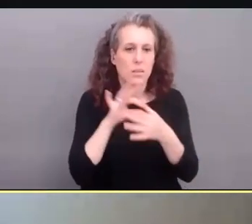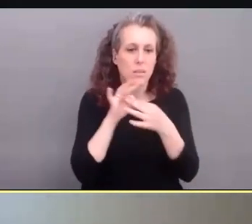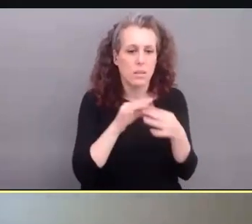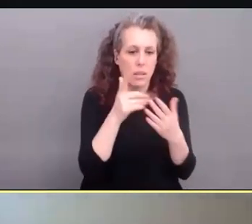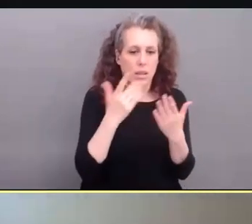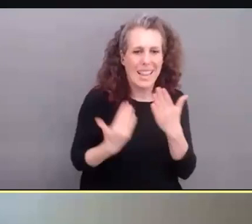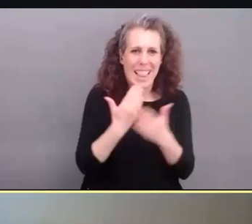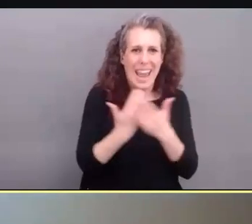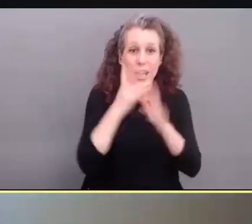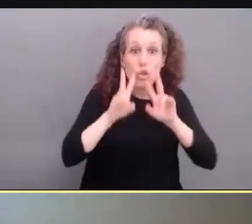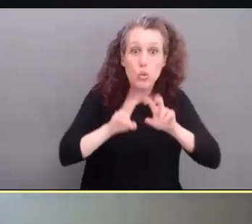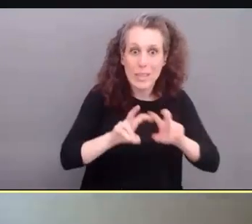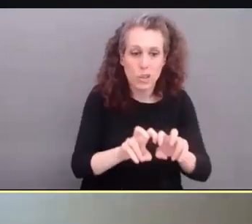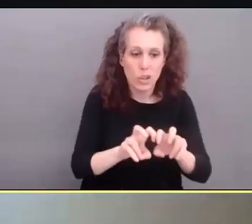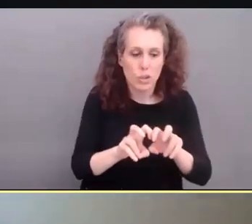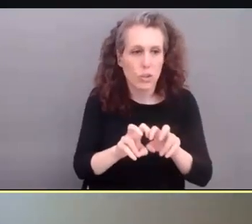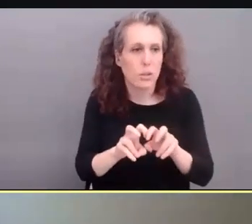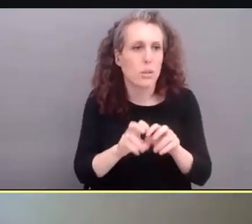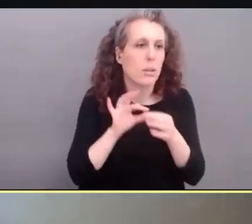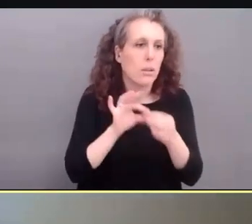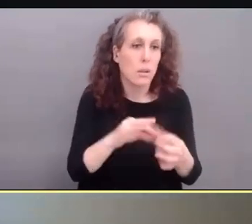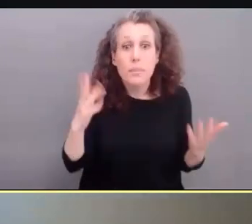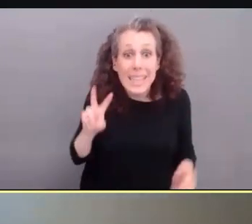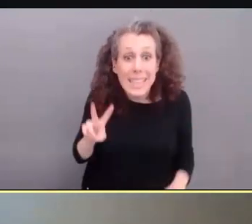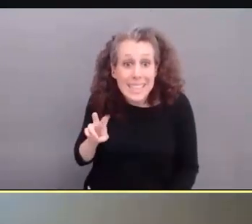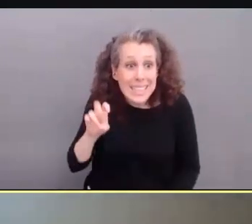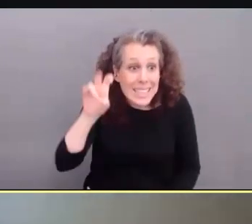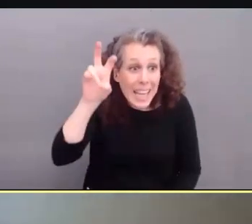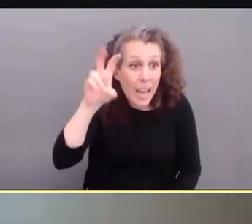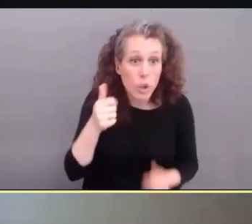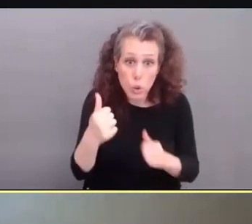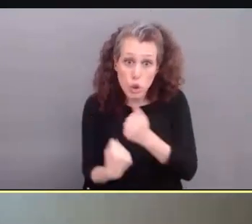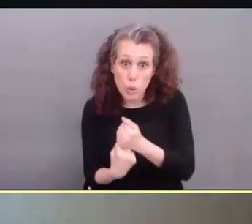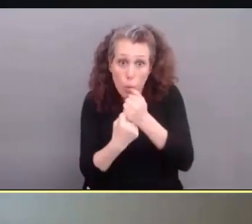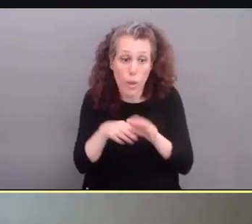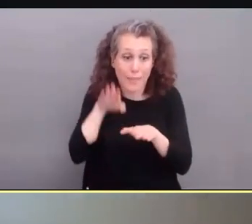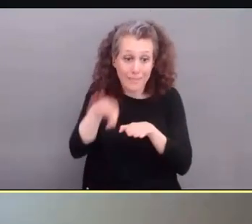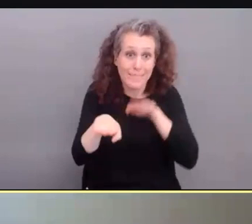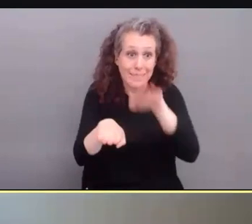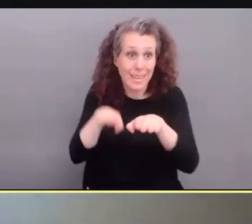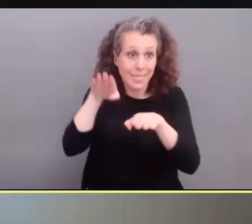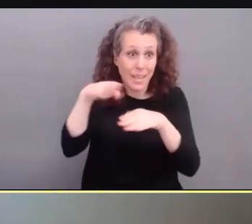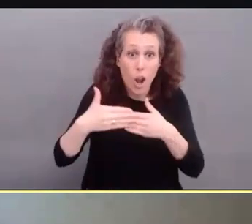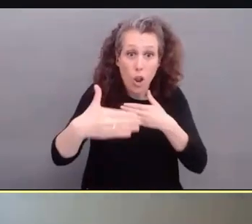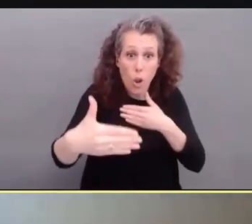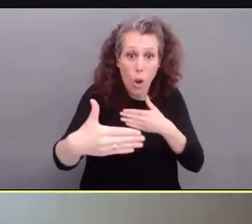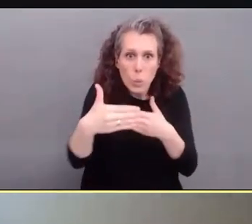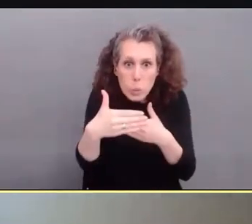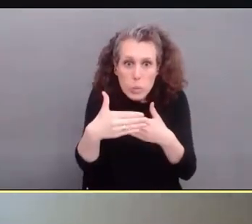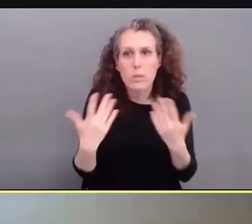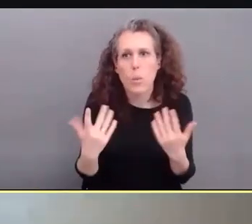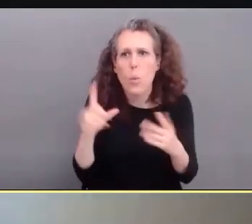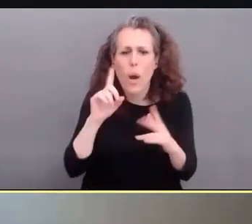research on, for instance, stairs, adequate foot support, and try to inform people what's